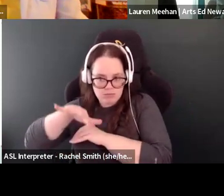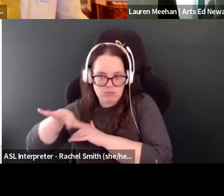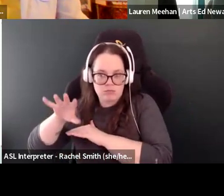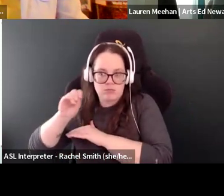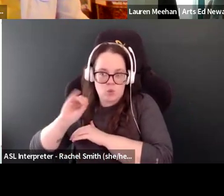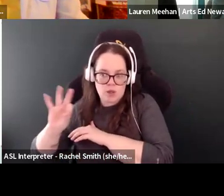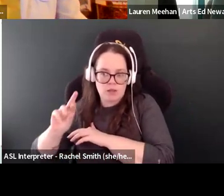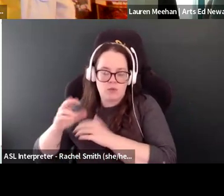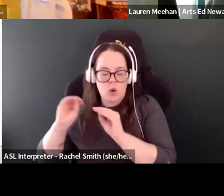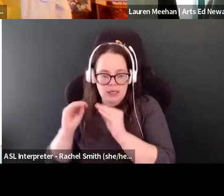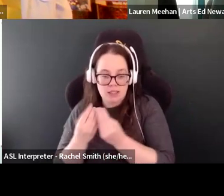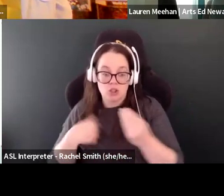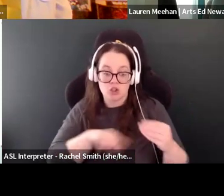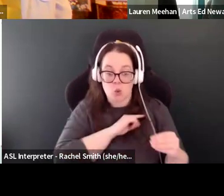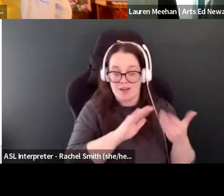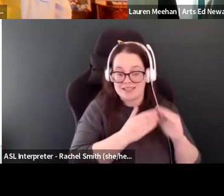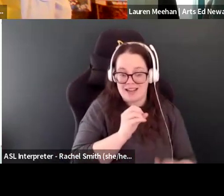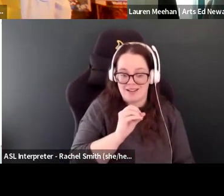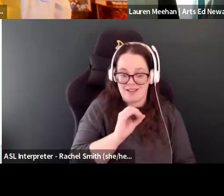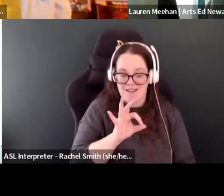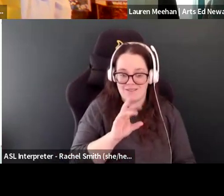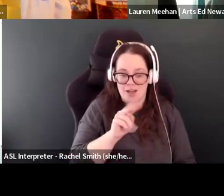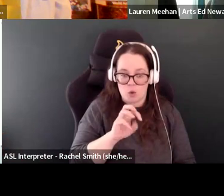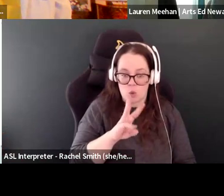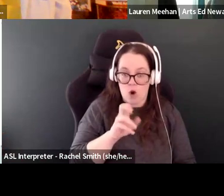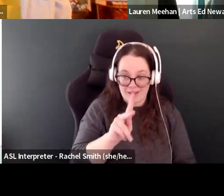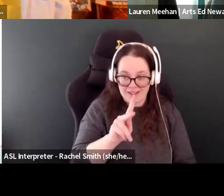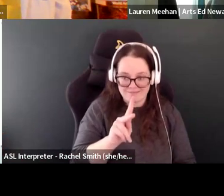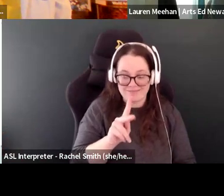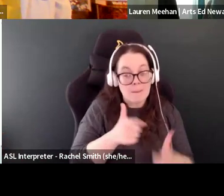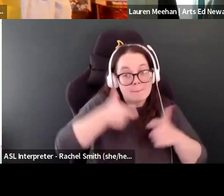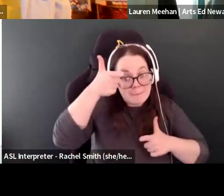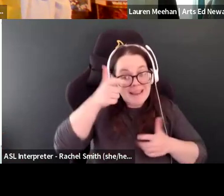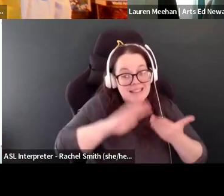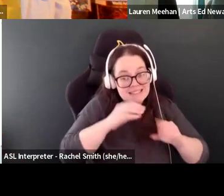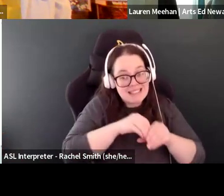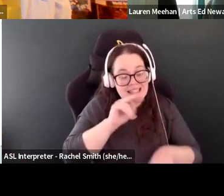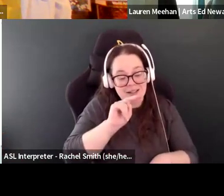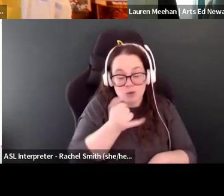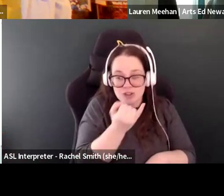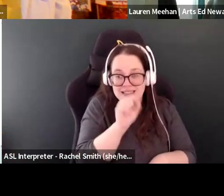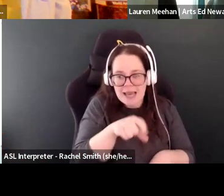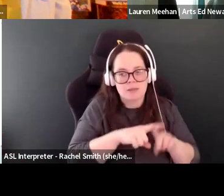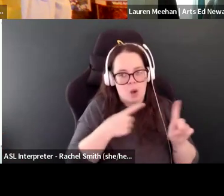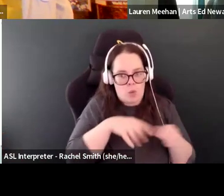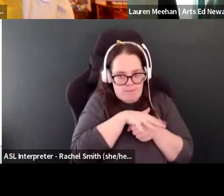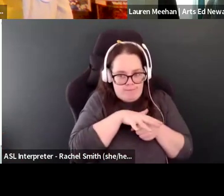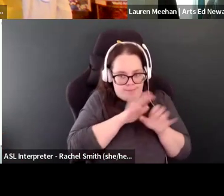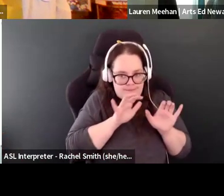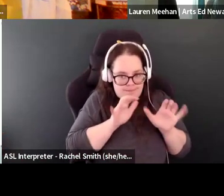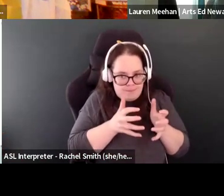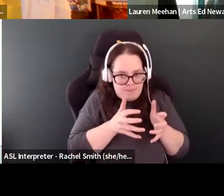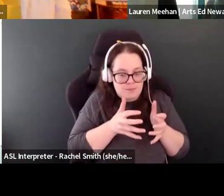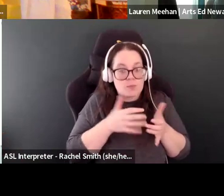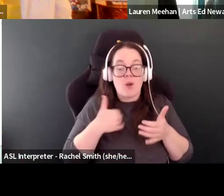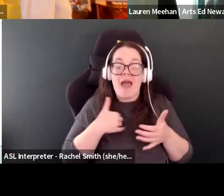very specific and locally sort of situated. We are the largest city in New Jersey, but having our partners at Arts